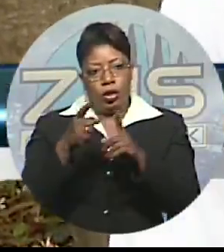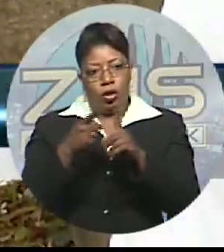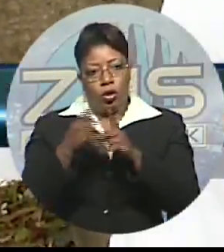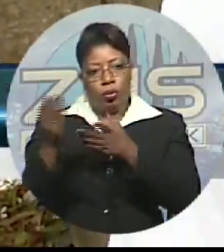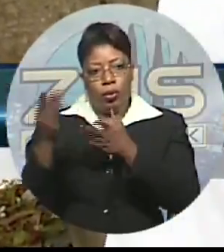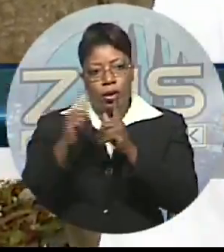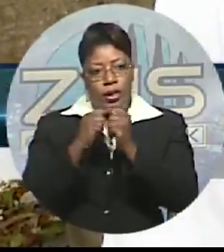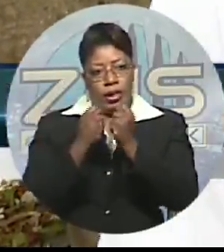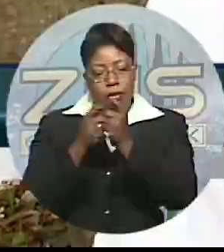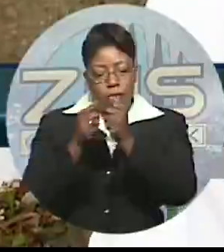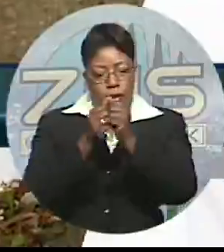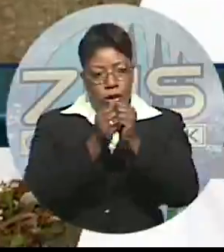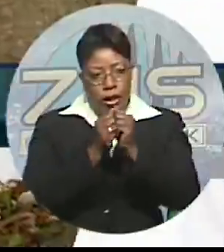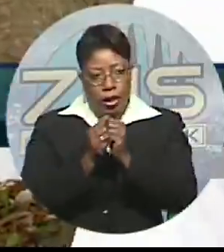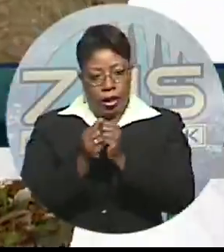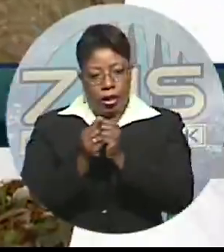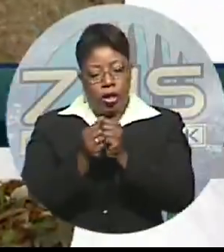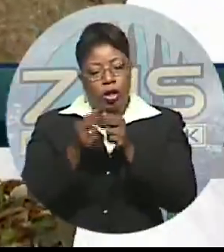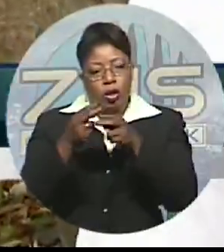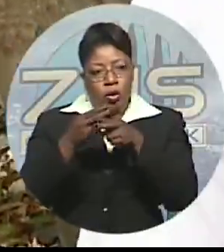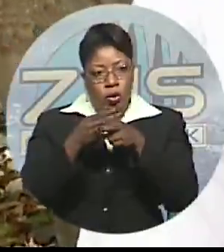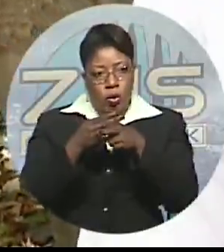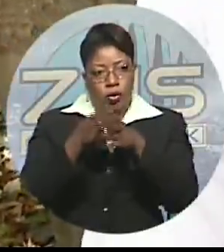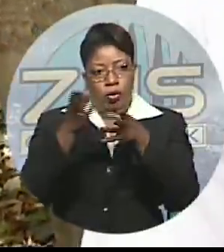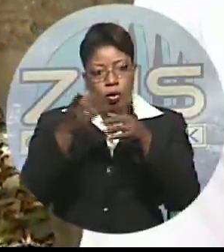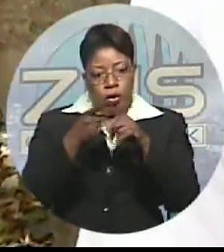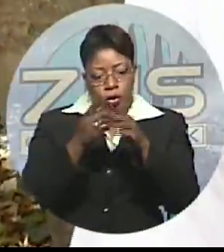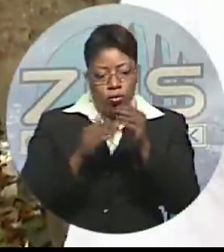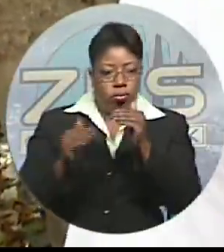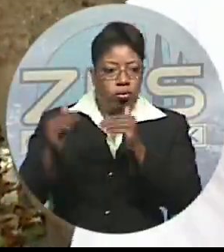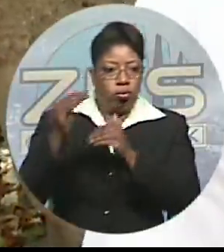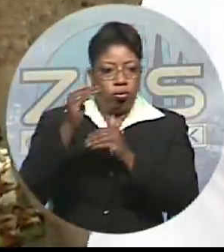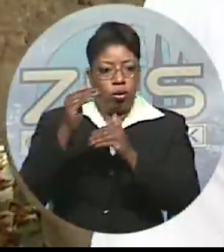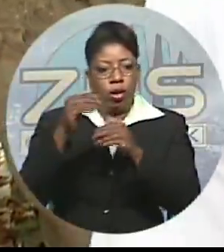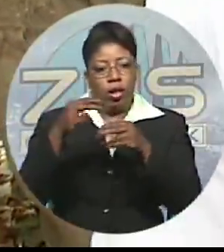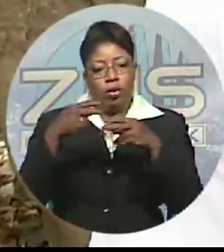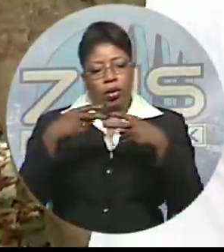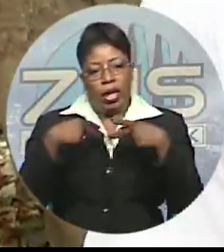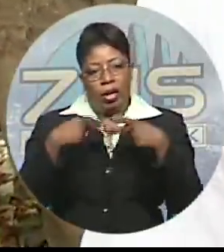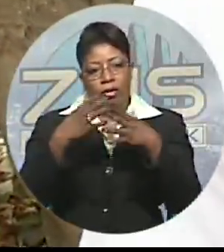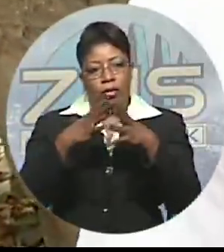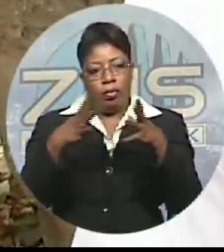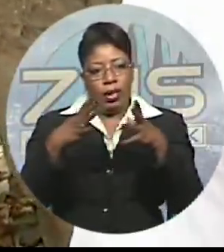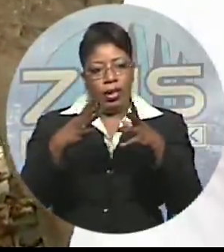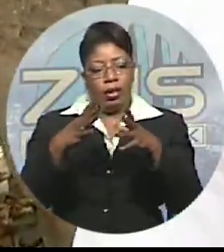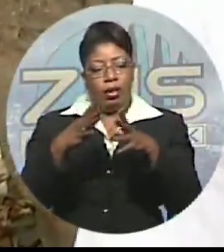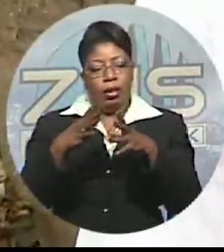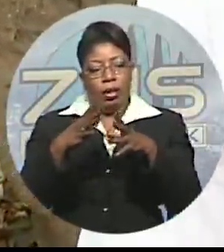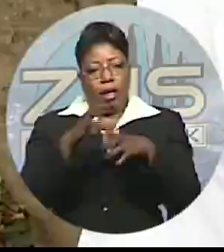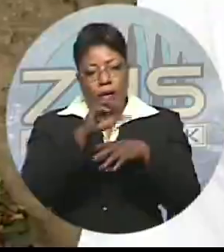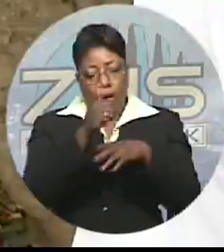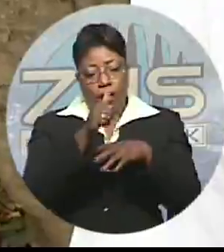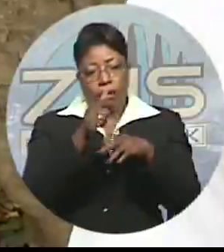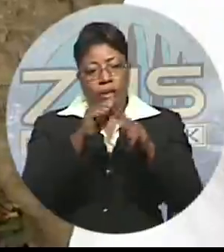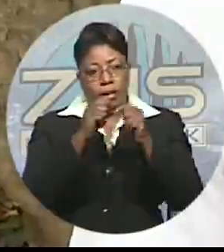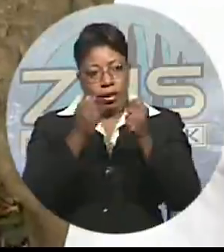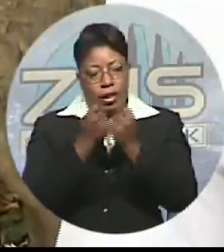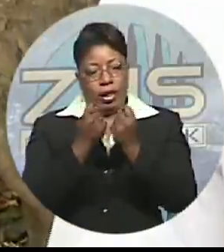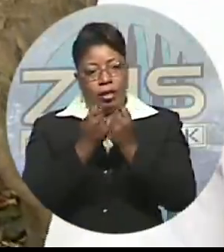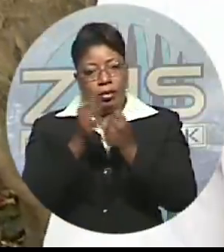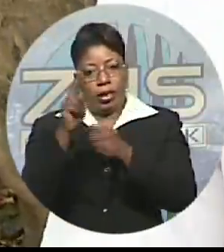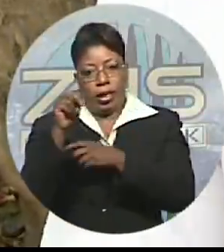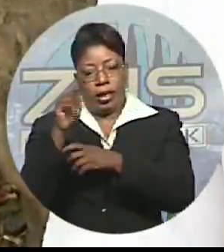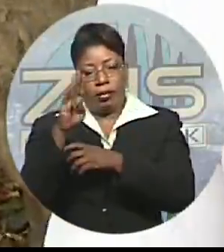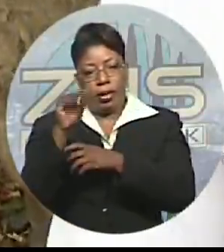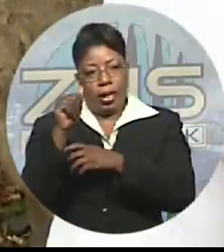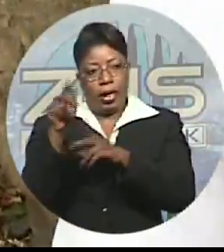bring the team together sooner. You know, if we want to advance, you know, you have these big teams, Puerto Rico and Dominican Republic, the NBA players and